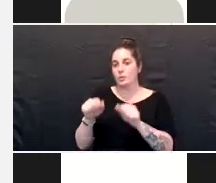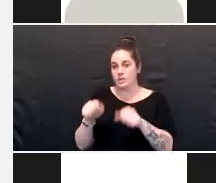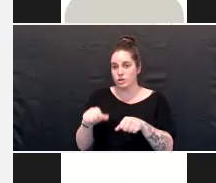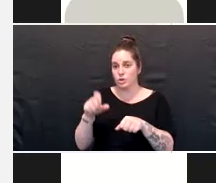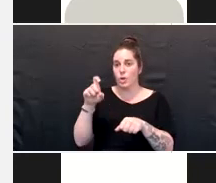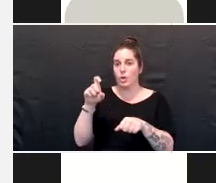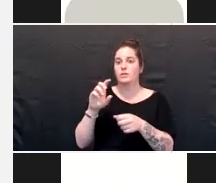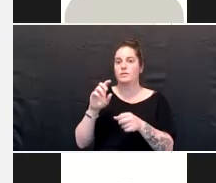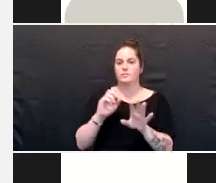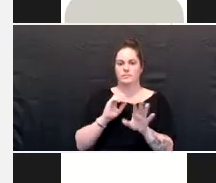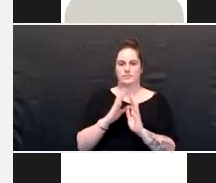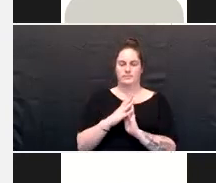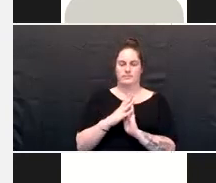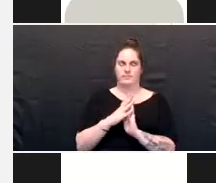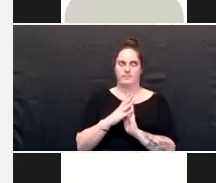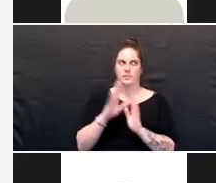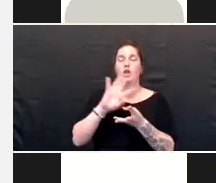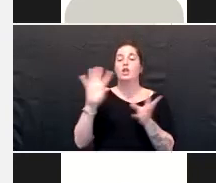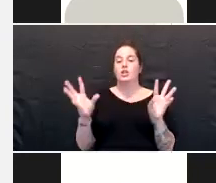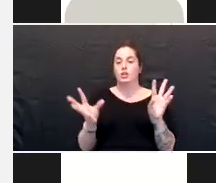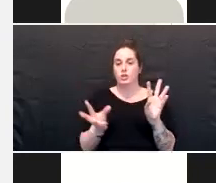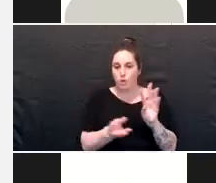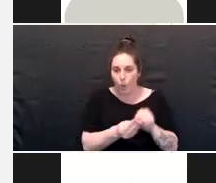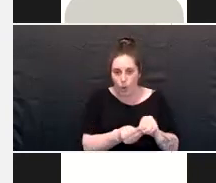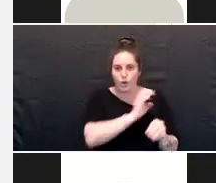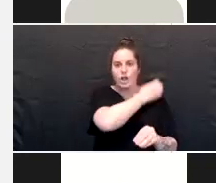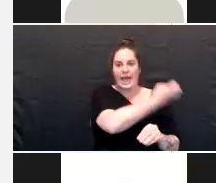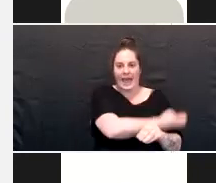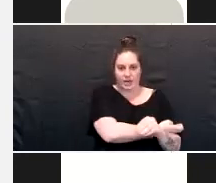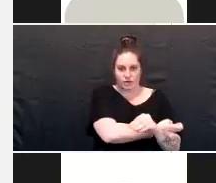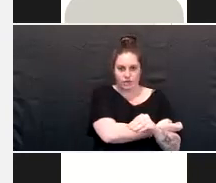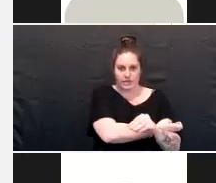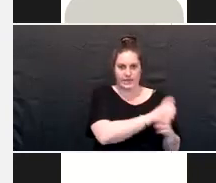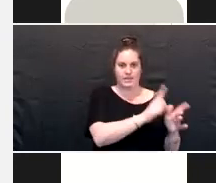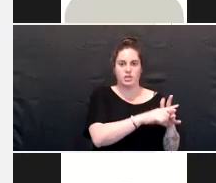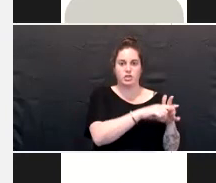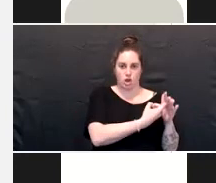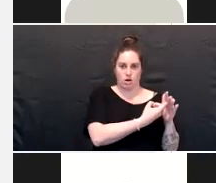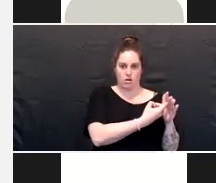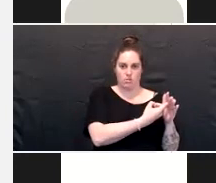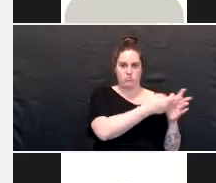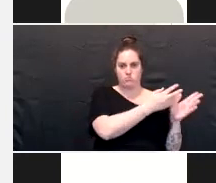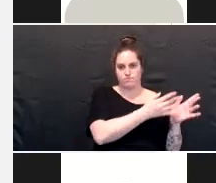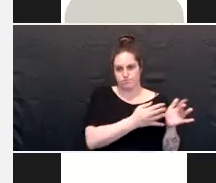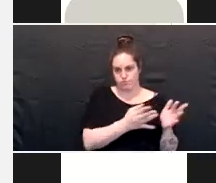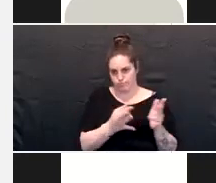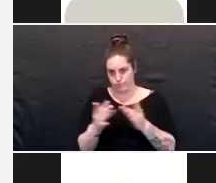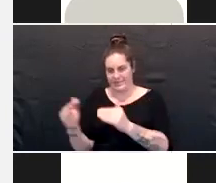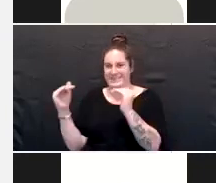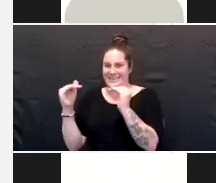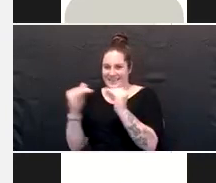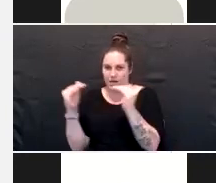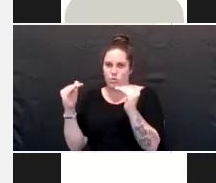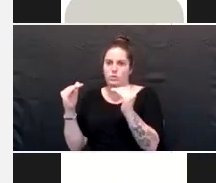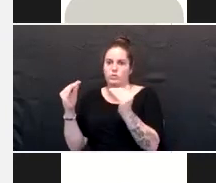energy at the start is equal to the total mechanical energy at the end